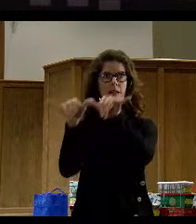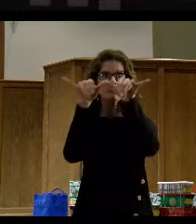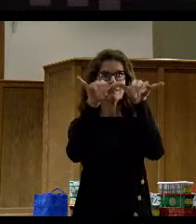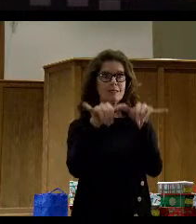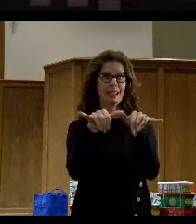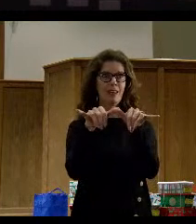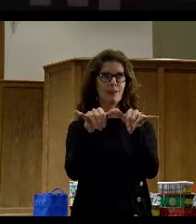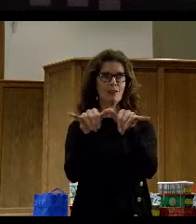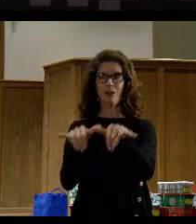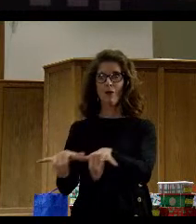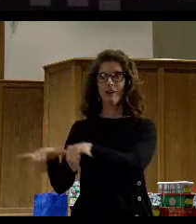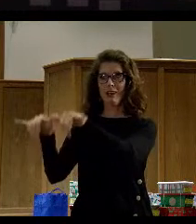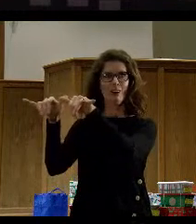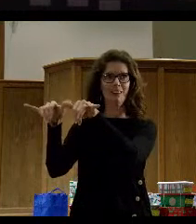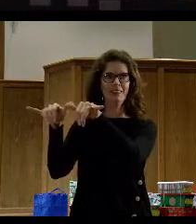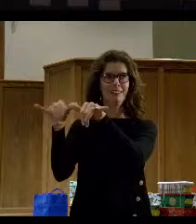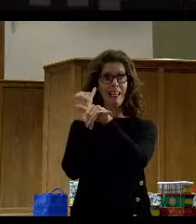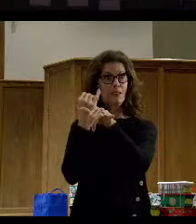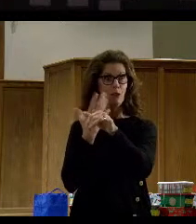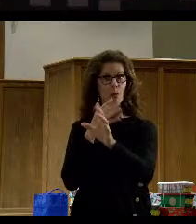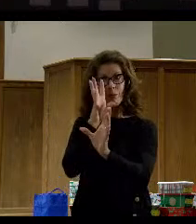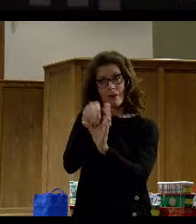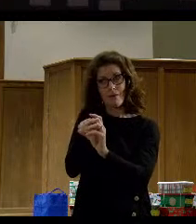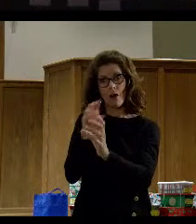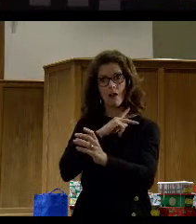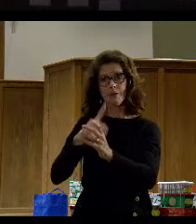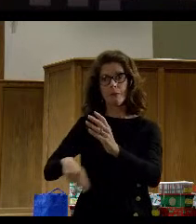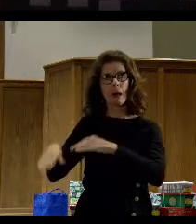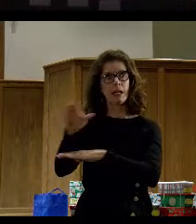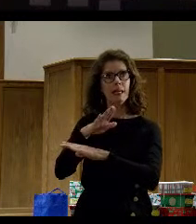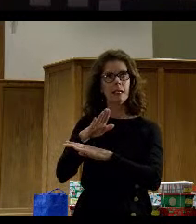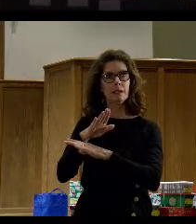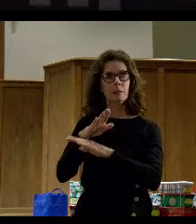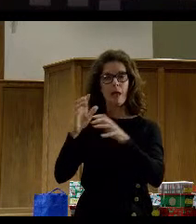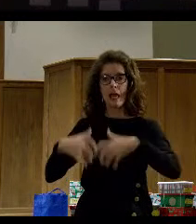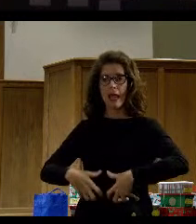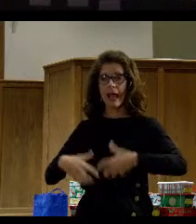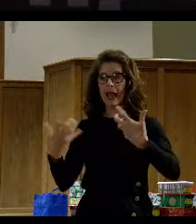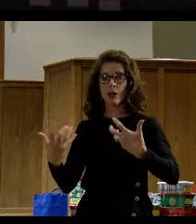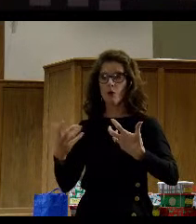his kingdom, he's saying anger is simply not in the cards.